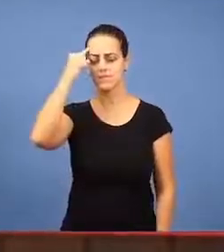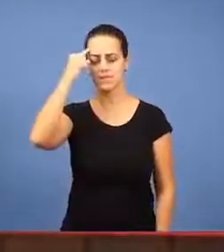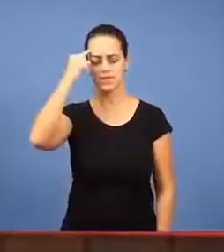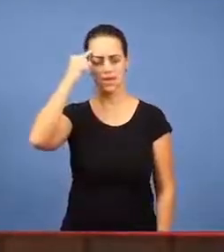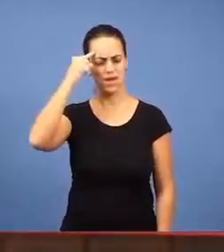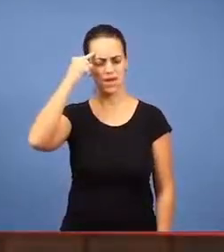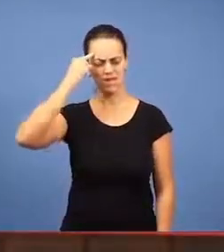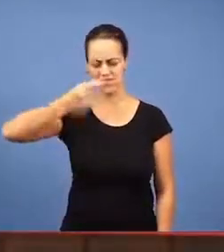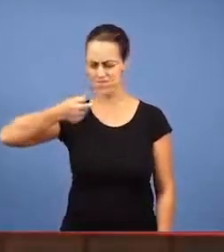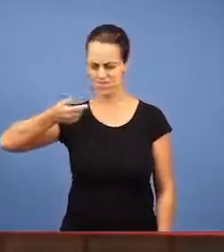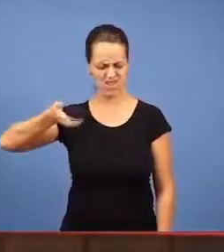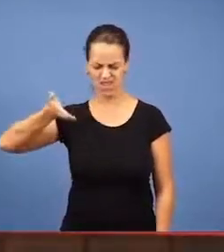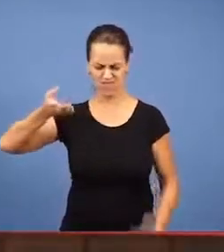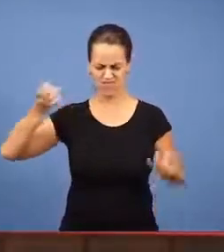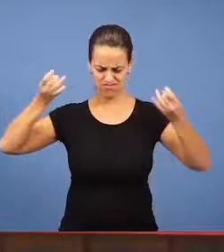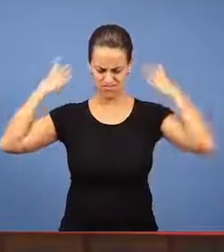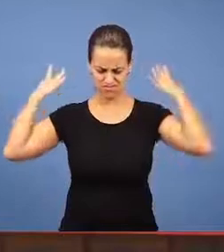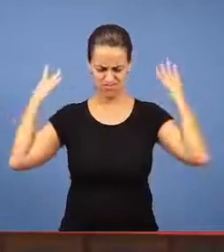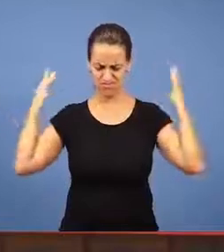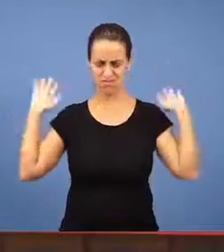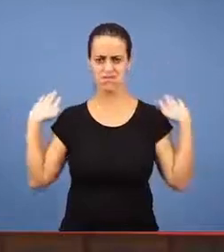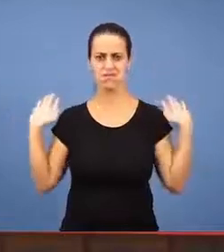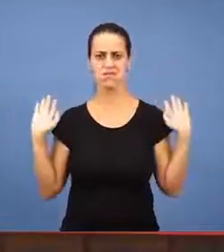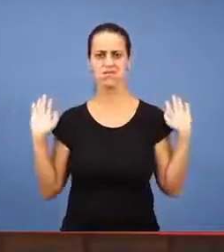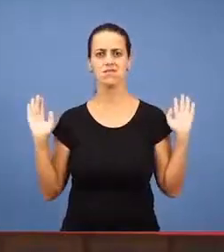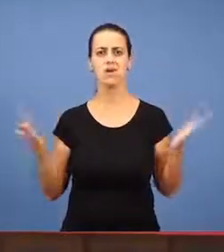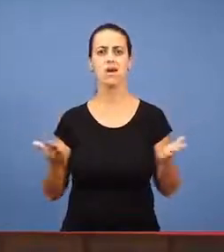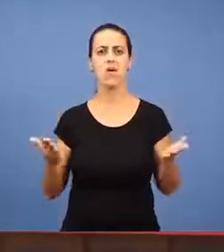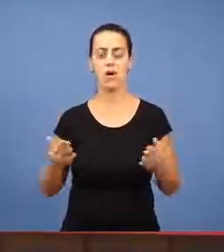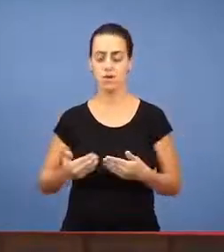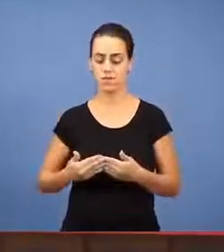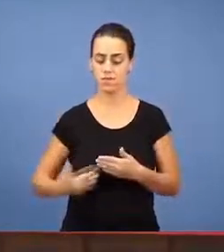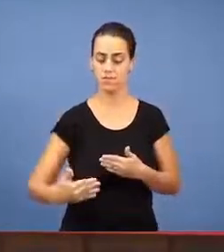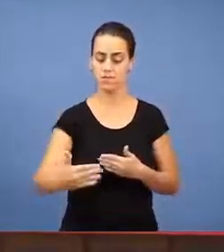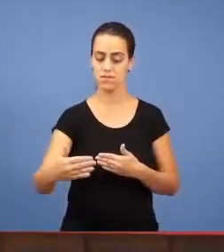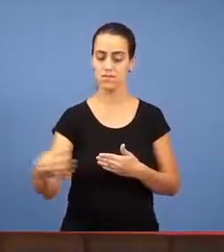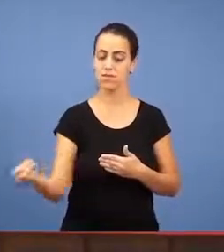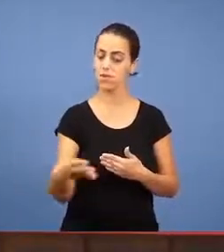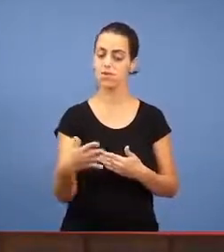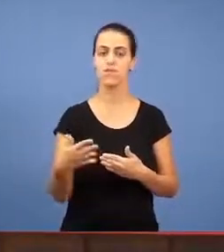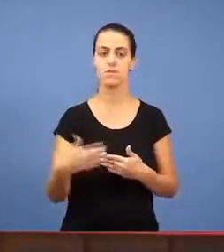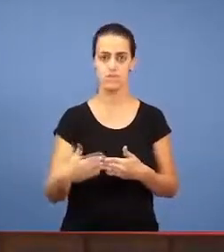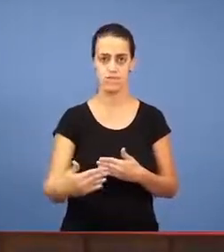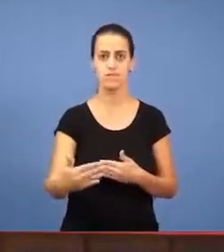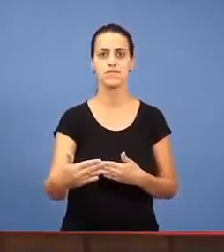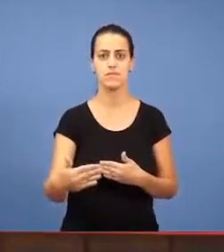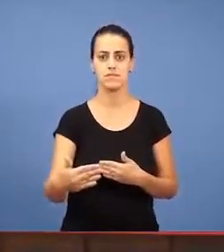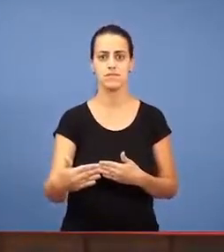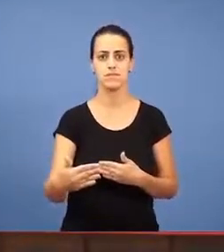throw it to the garbage and then leave it all behind. So we came to this moment.